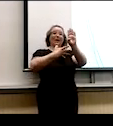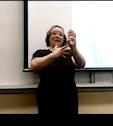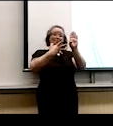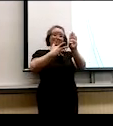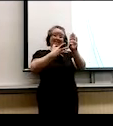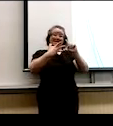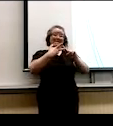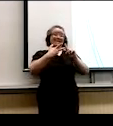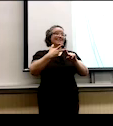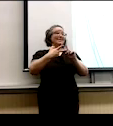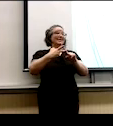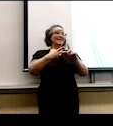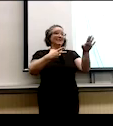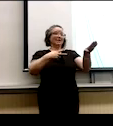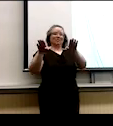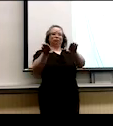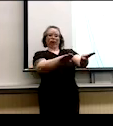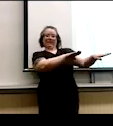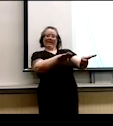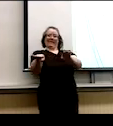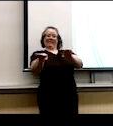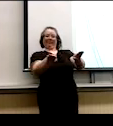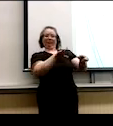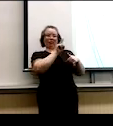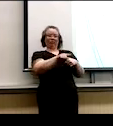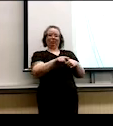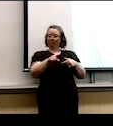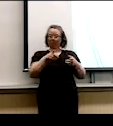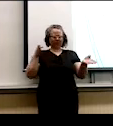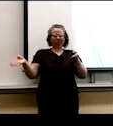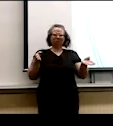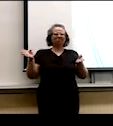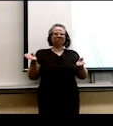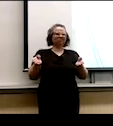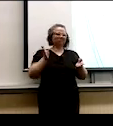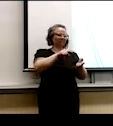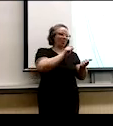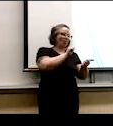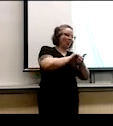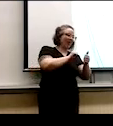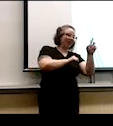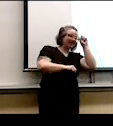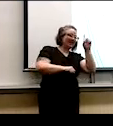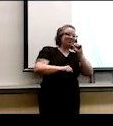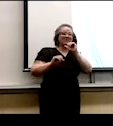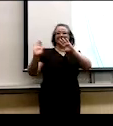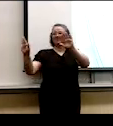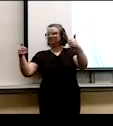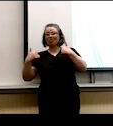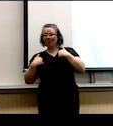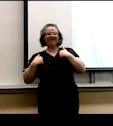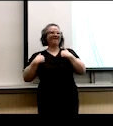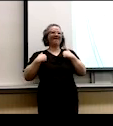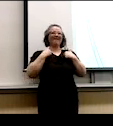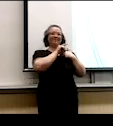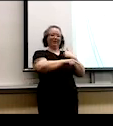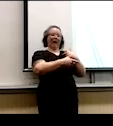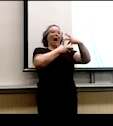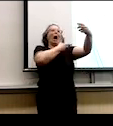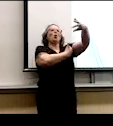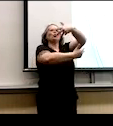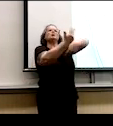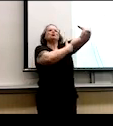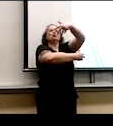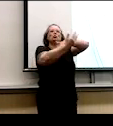If whether they have Down syndrome or not Down syndrome, if they're not, like social isolation. I've been talking my head off for the last 3